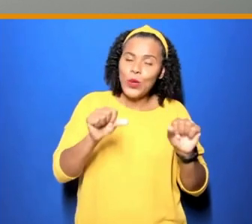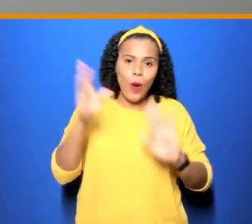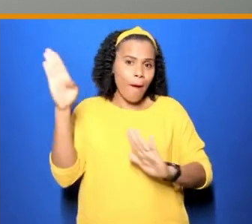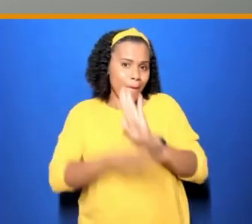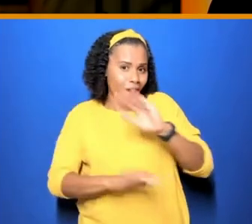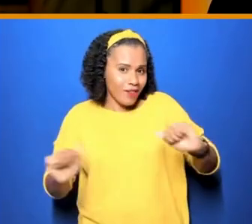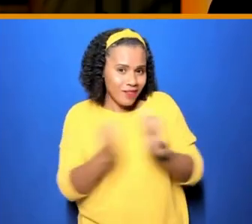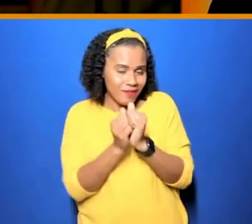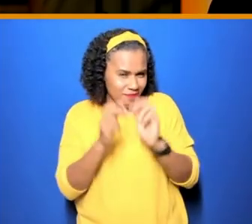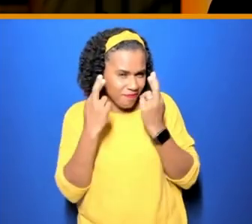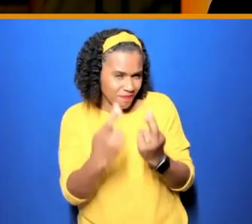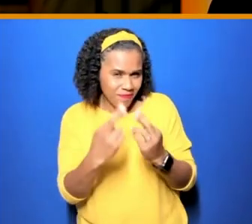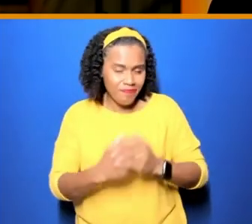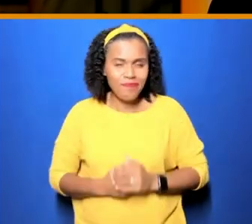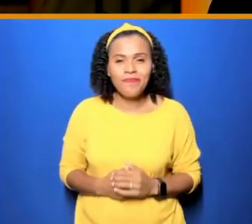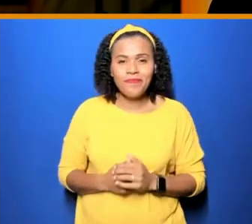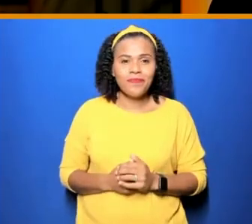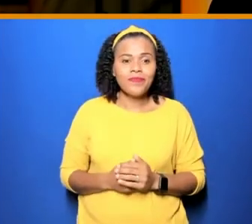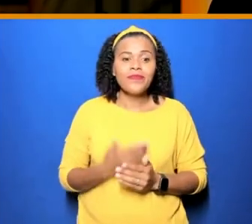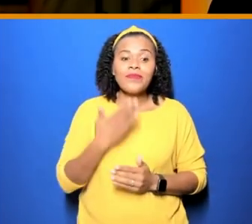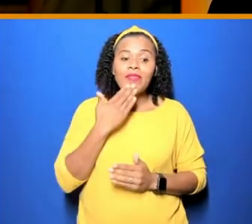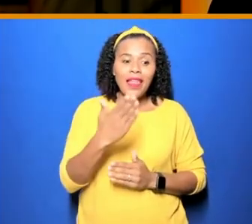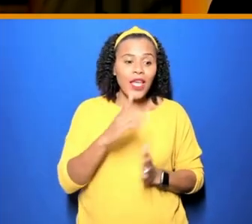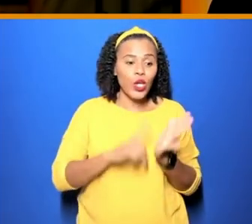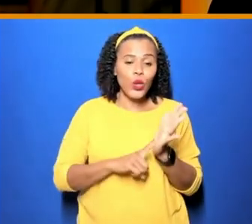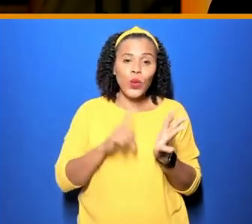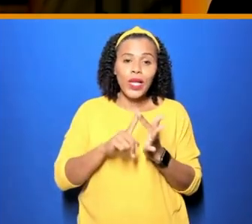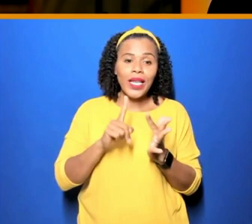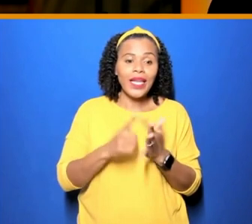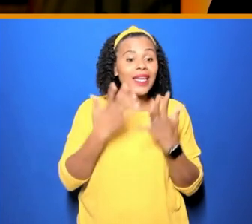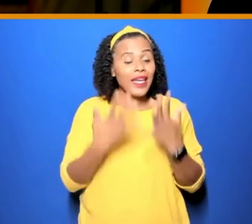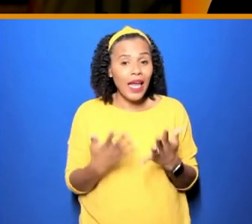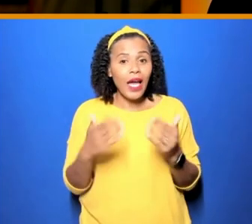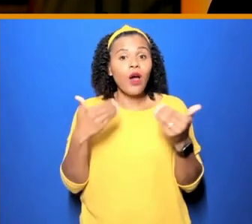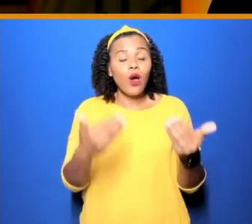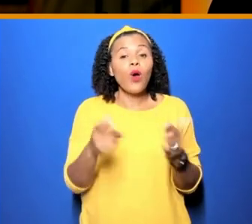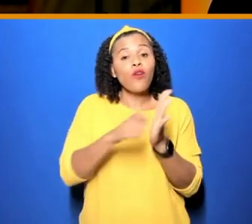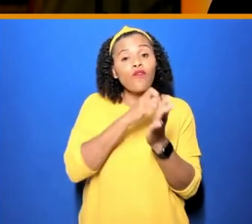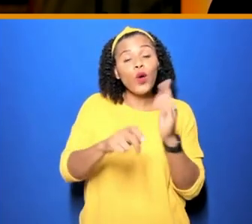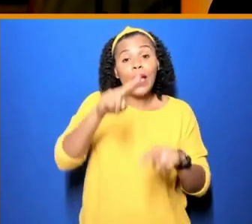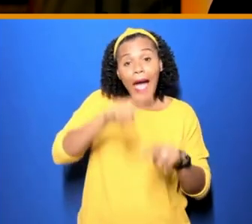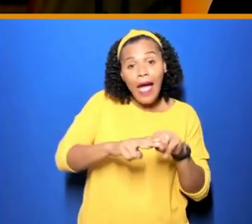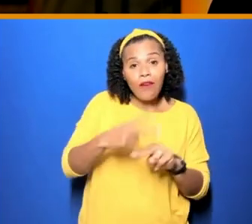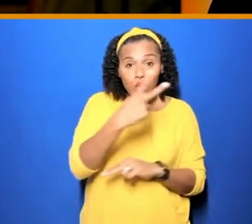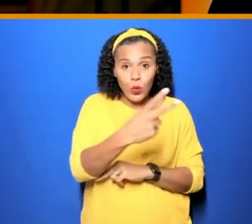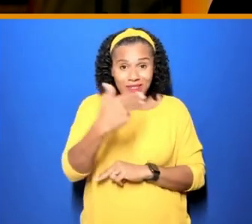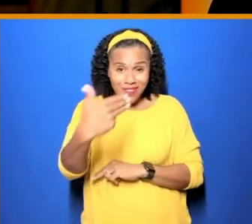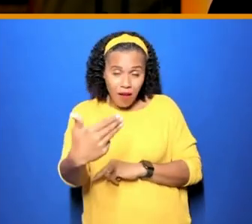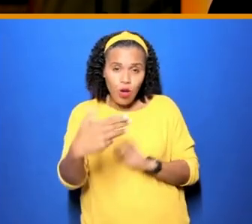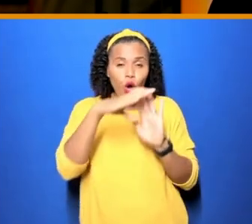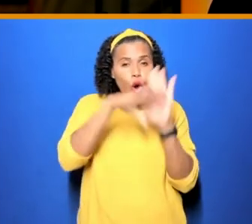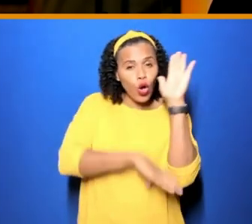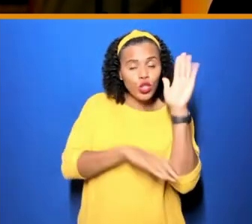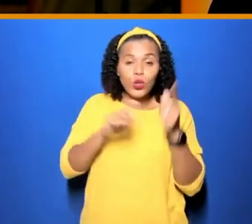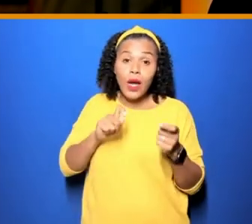Thank you very much, Lee. So we're going to move to voting on F29, which is the constitutional amendment. If that